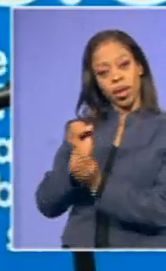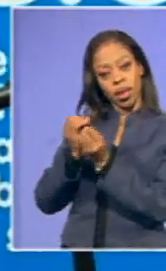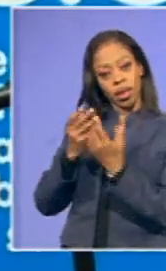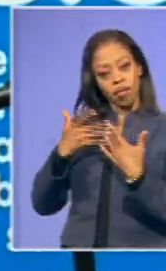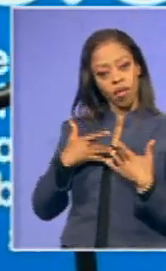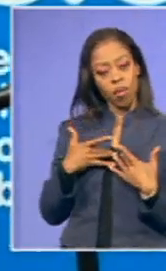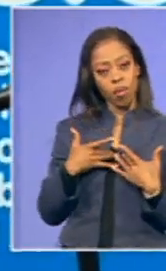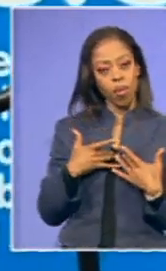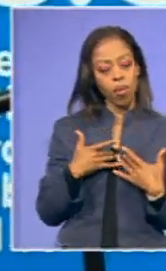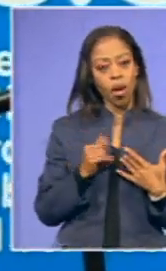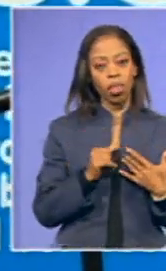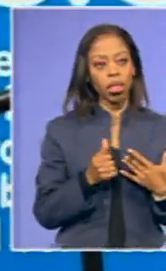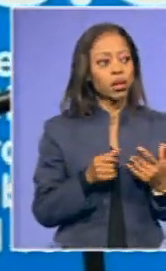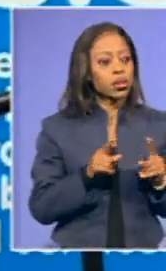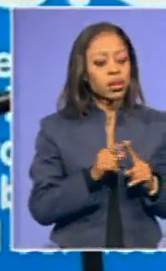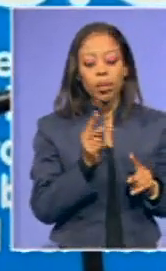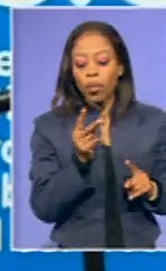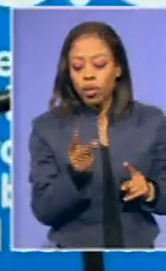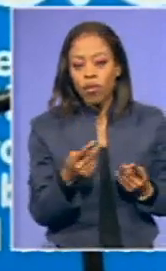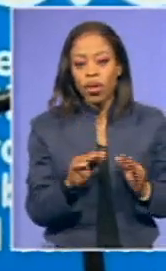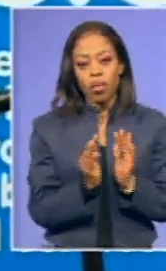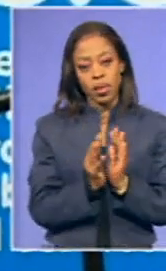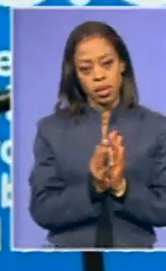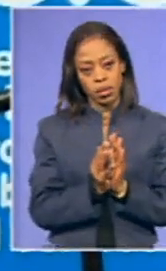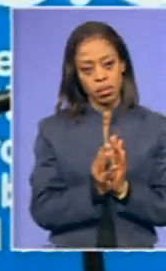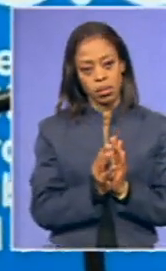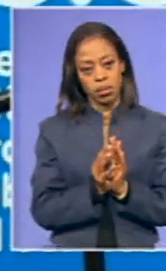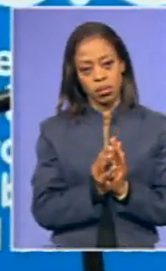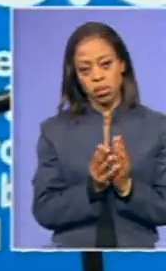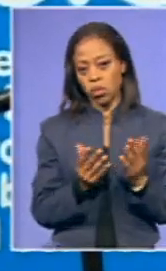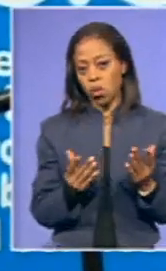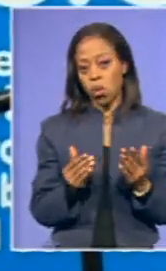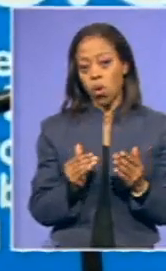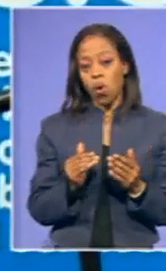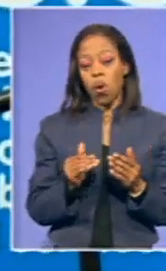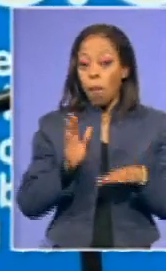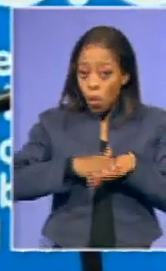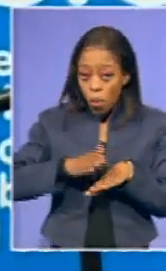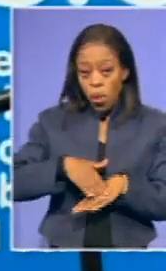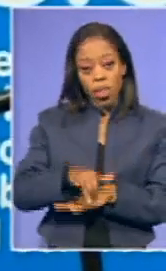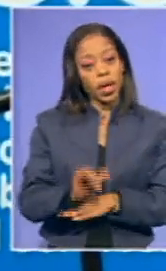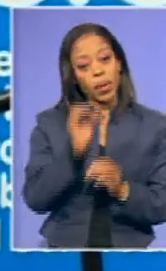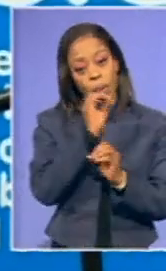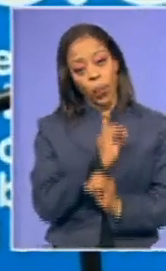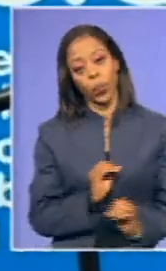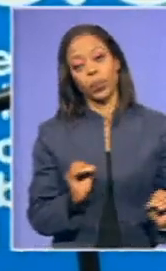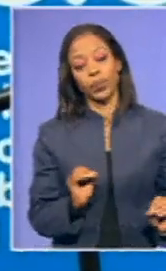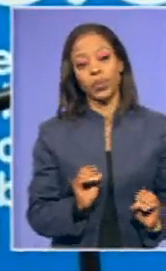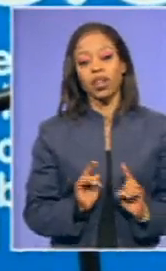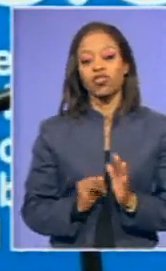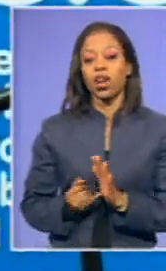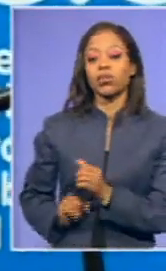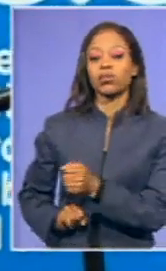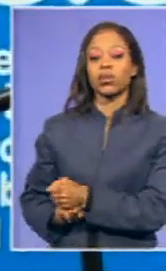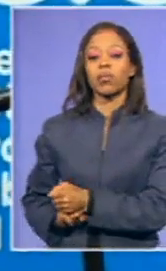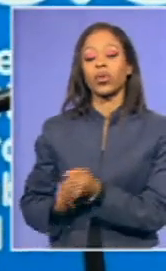what we have also seen in our meetings with eThekwini. So we have nothing further to add, but only to support